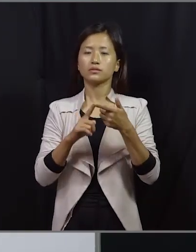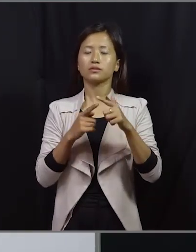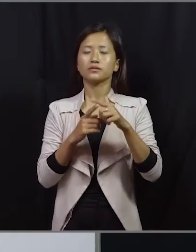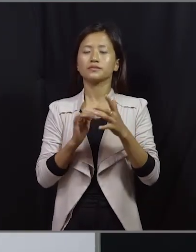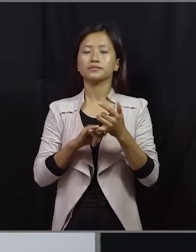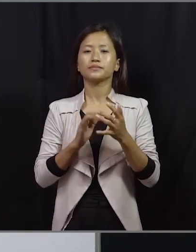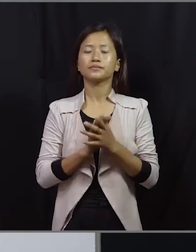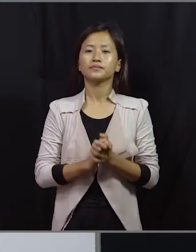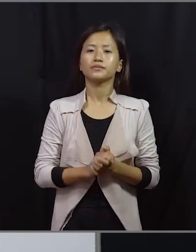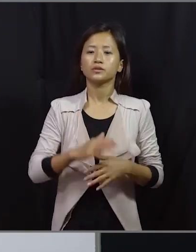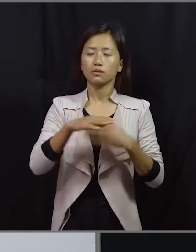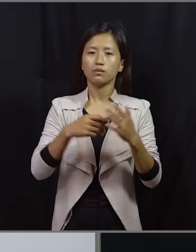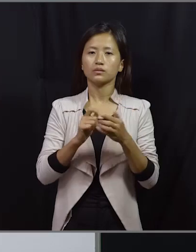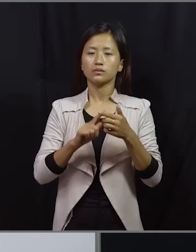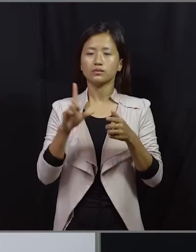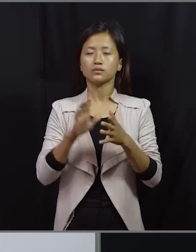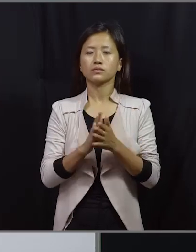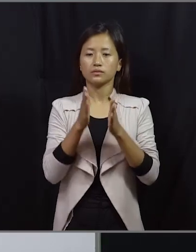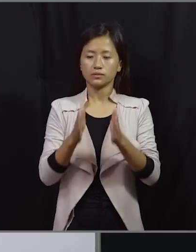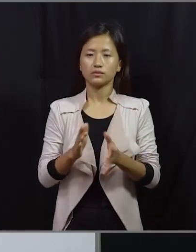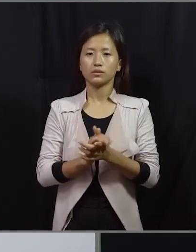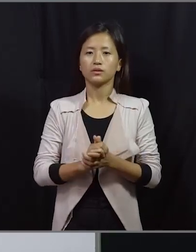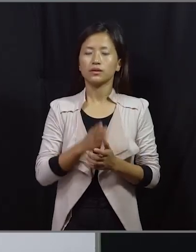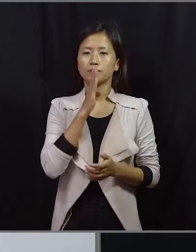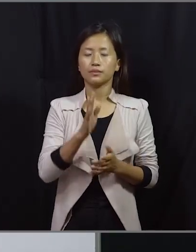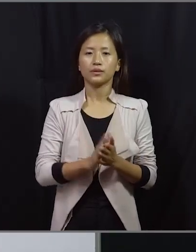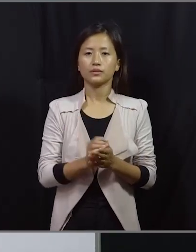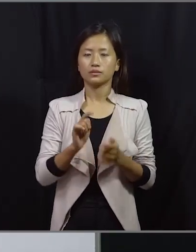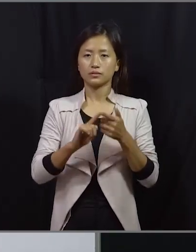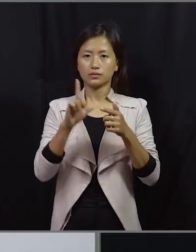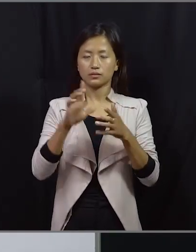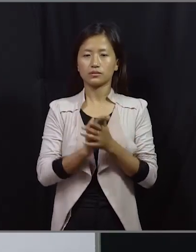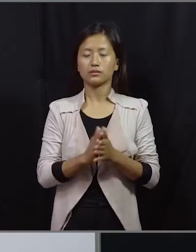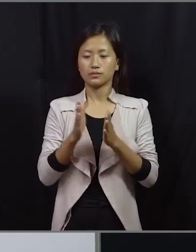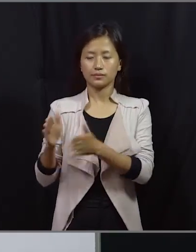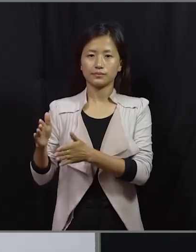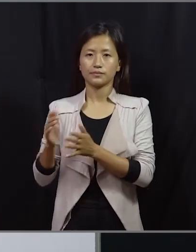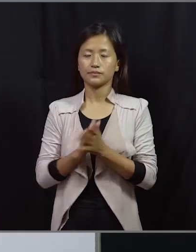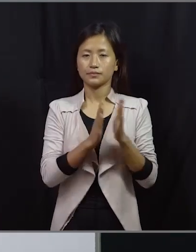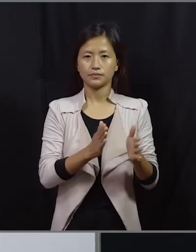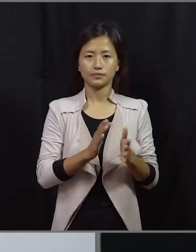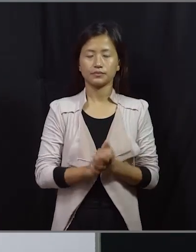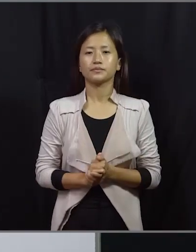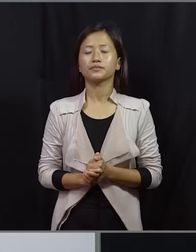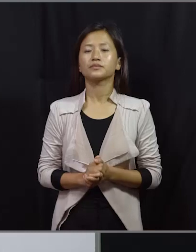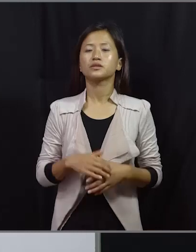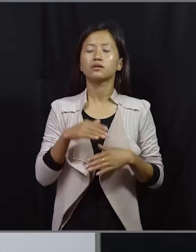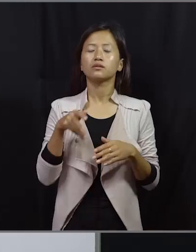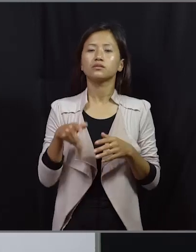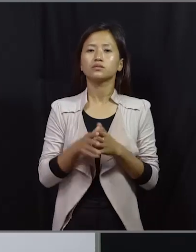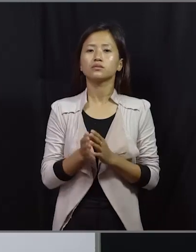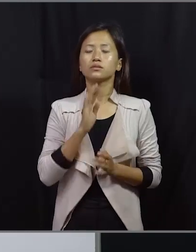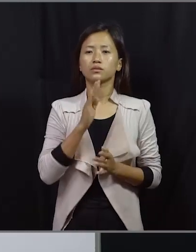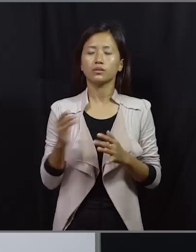the students, all the elements in this set will also be an element in this set. So here we call it as